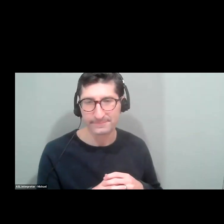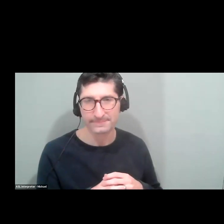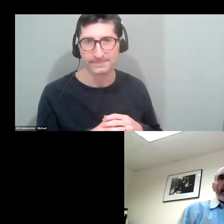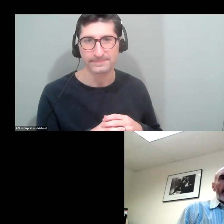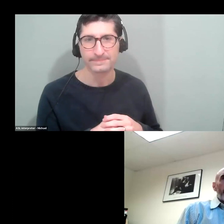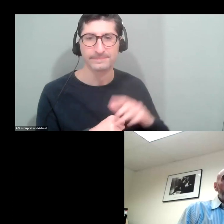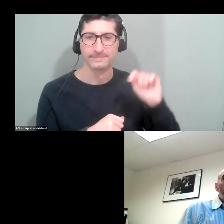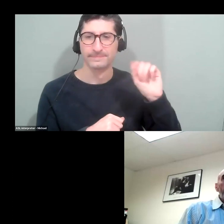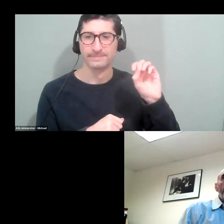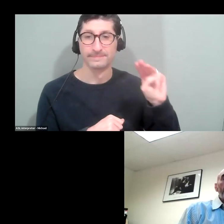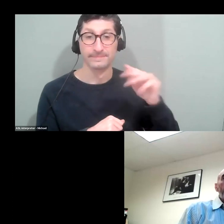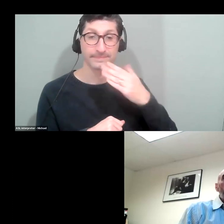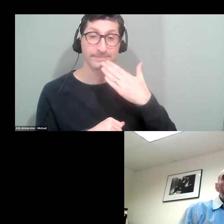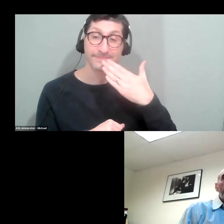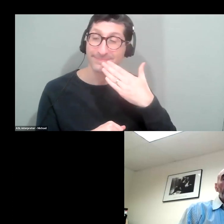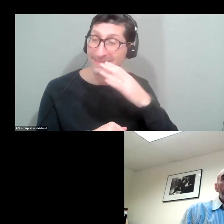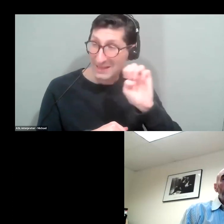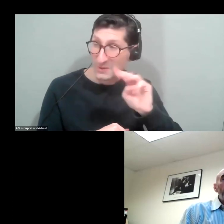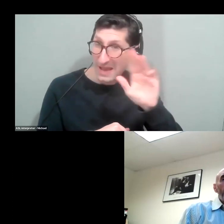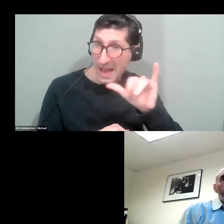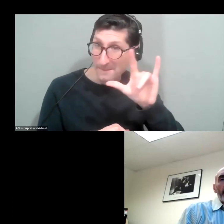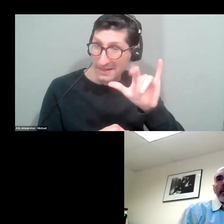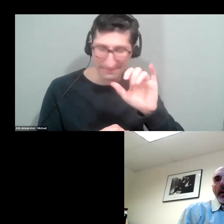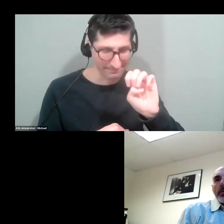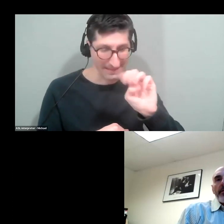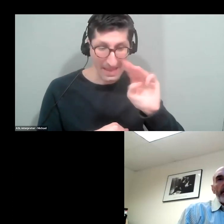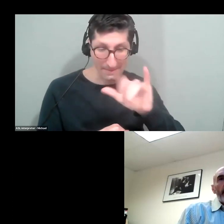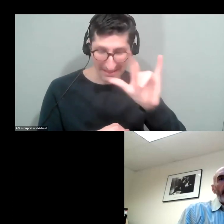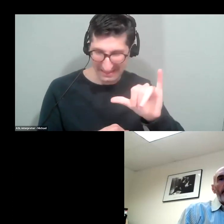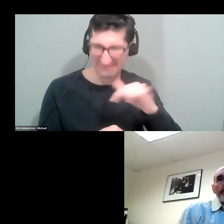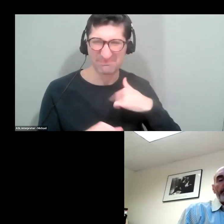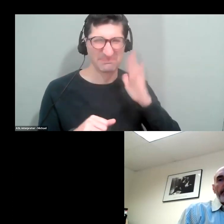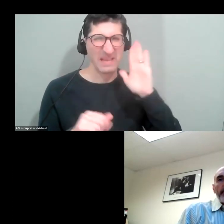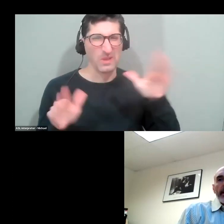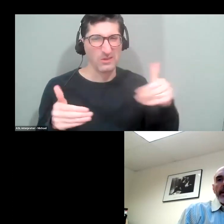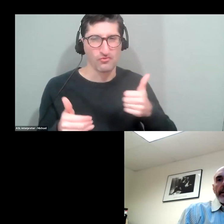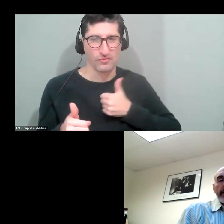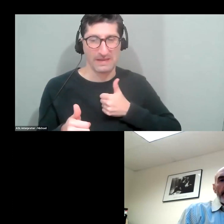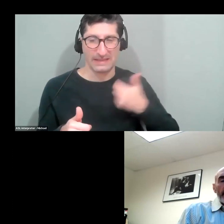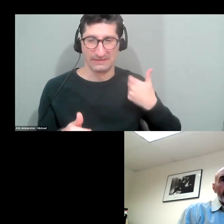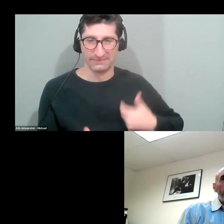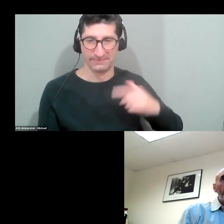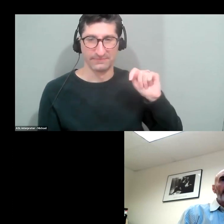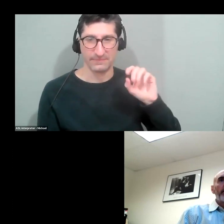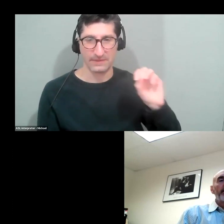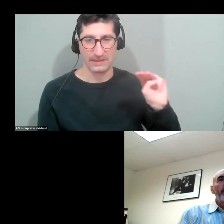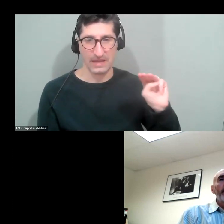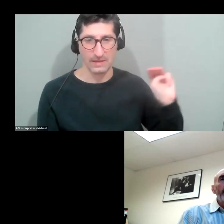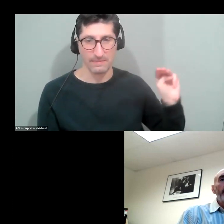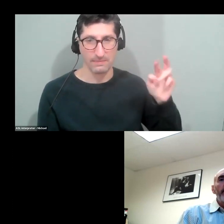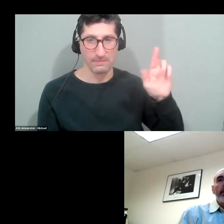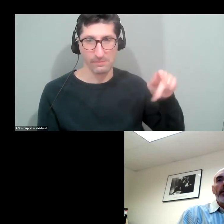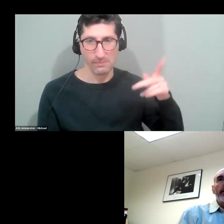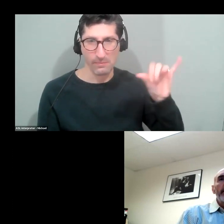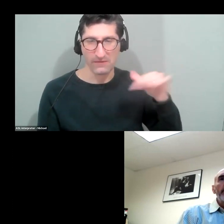Thanks, Emily. While you're getting that up, I'll just introduce myself. My name is Tom Murphy, and I'm a supervising